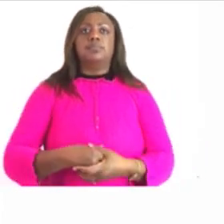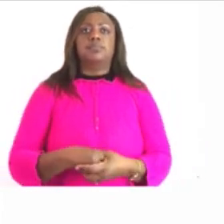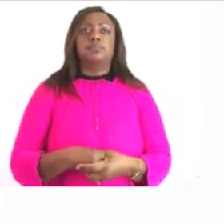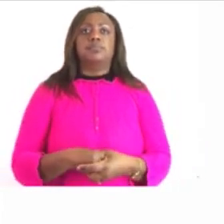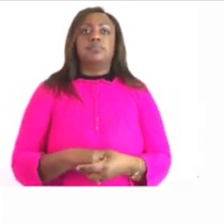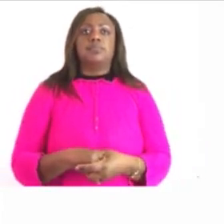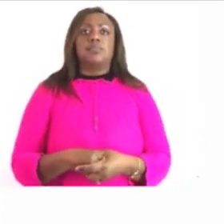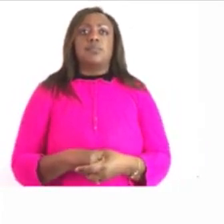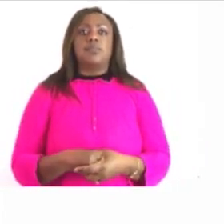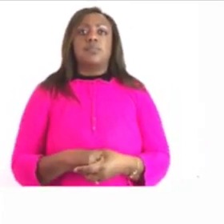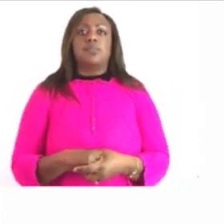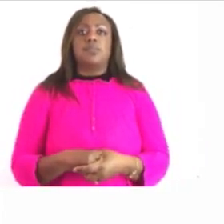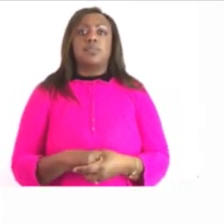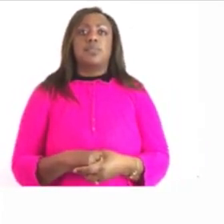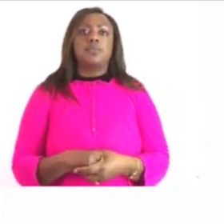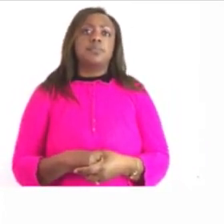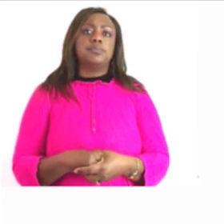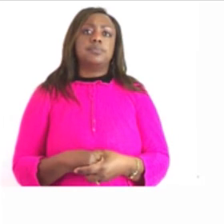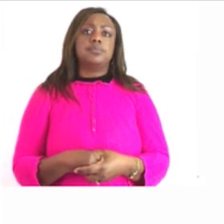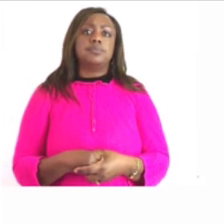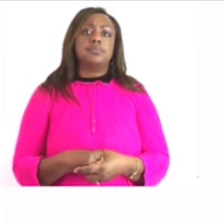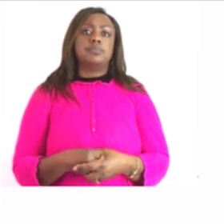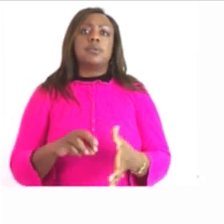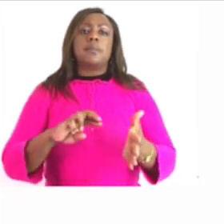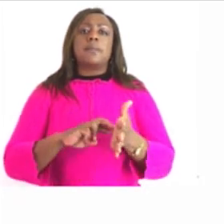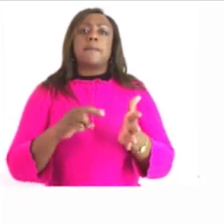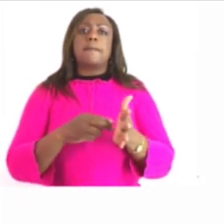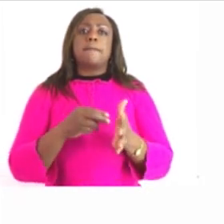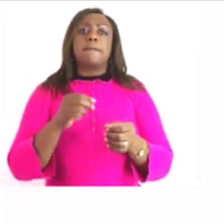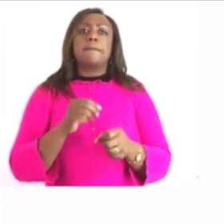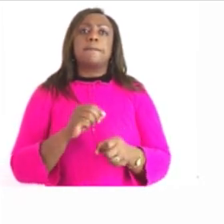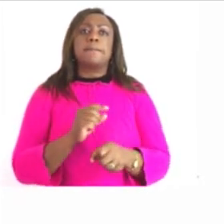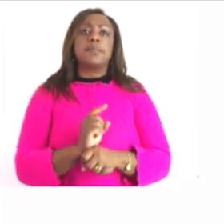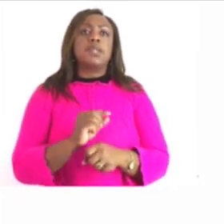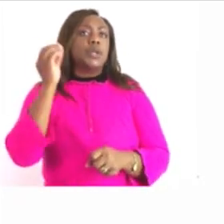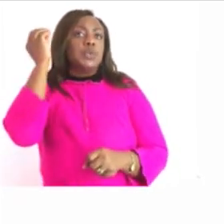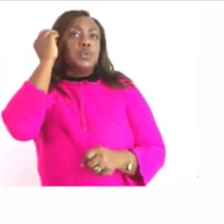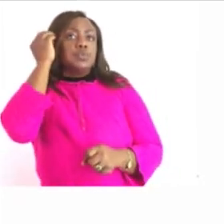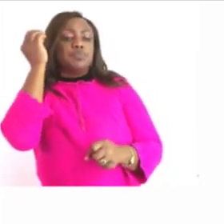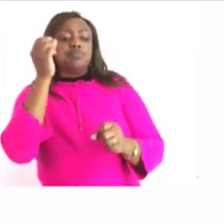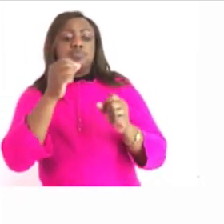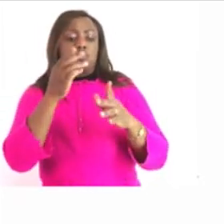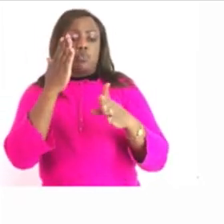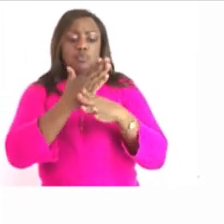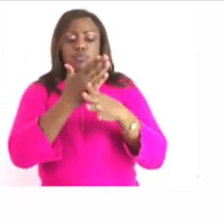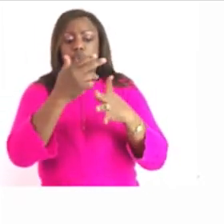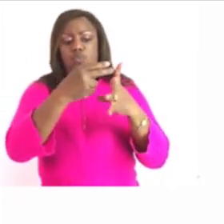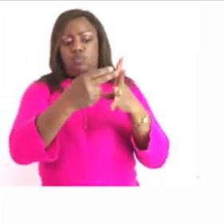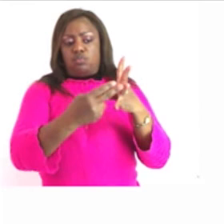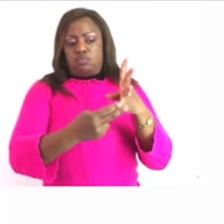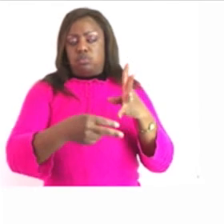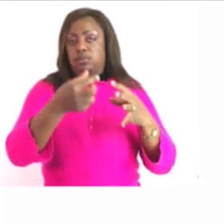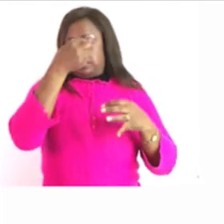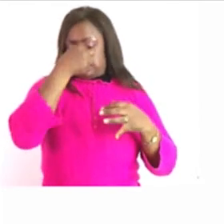Let's get started. We say that our first competency is to identify and label the structure of the